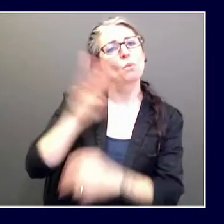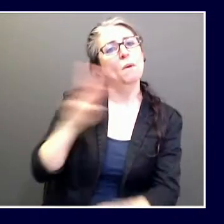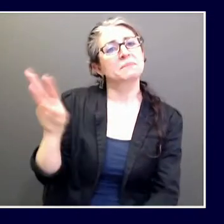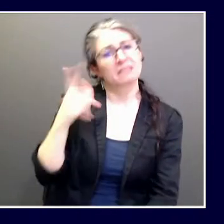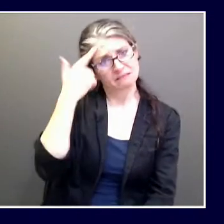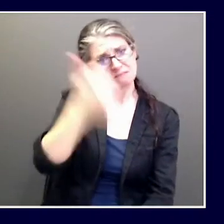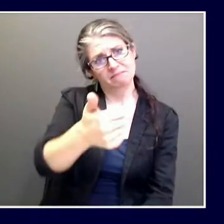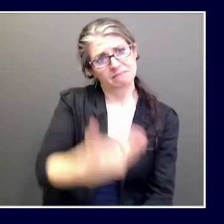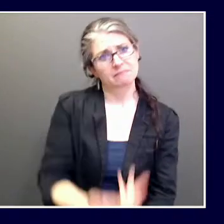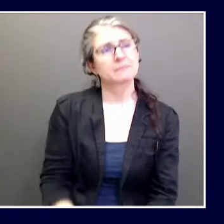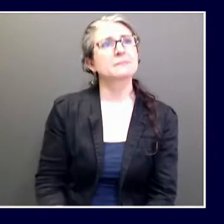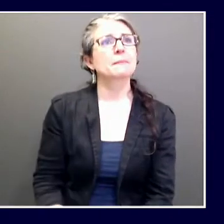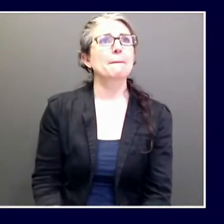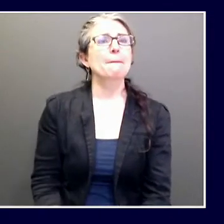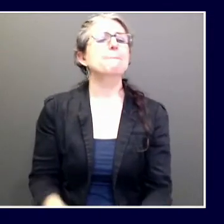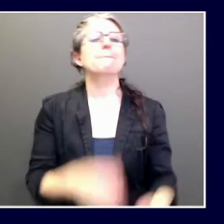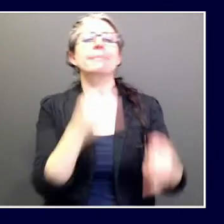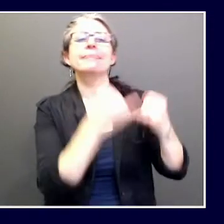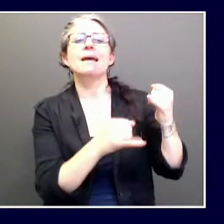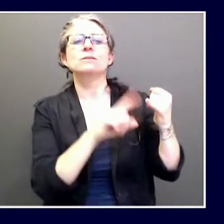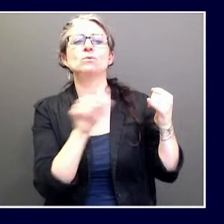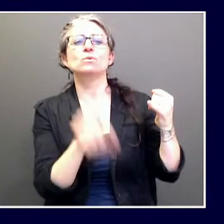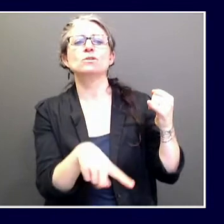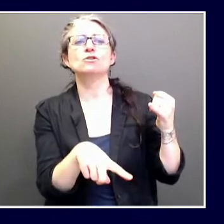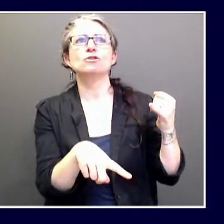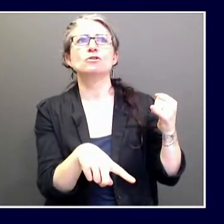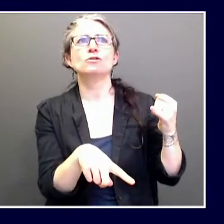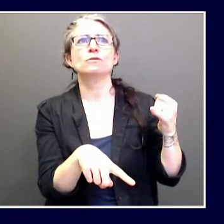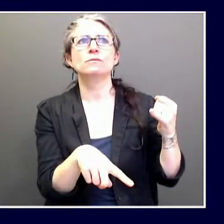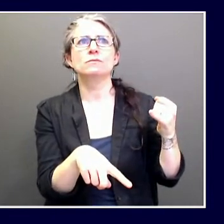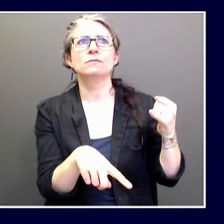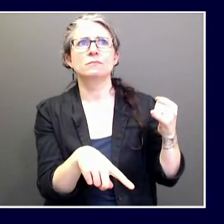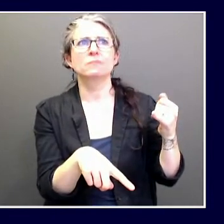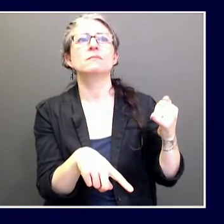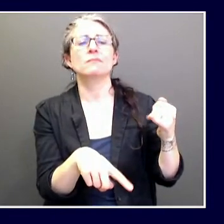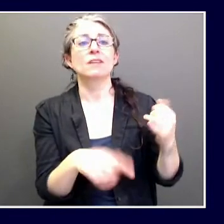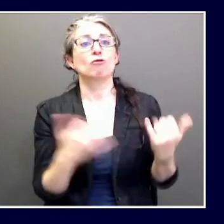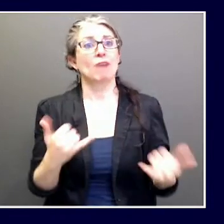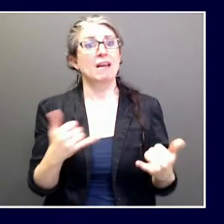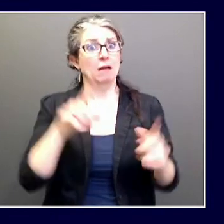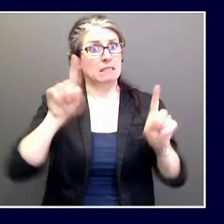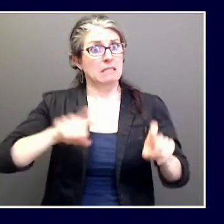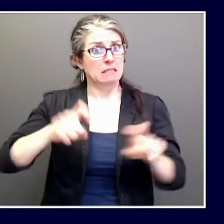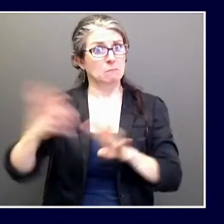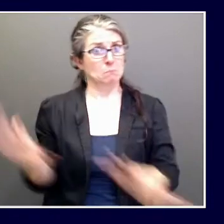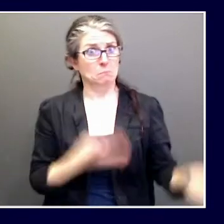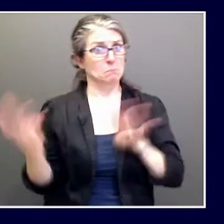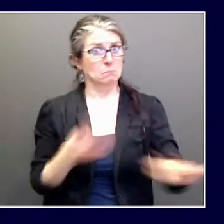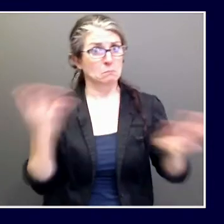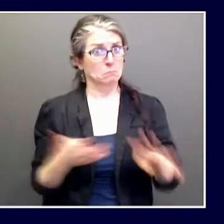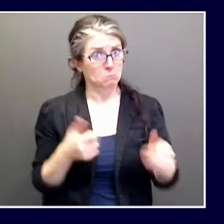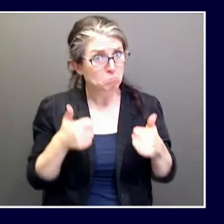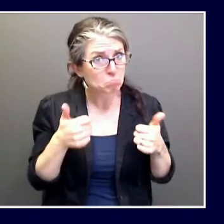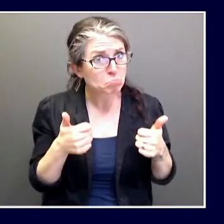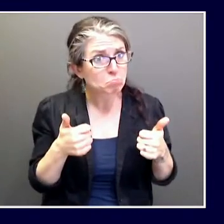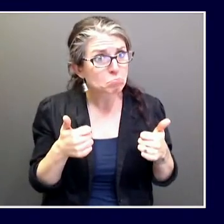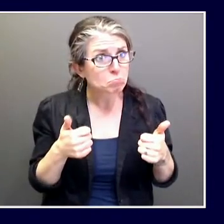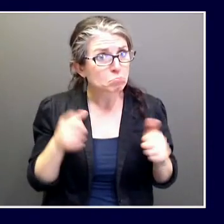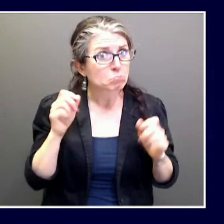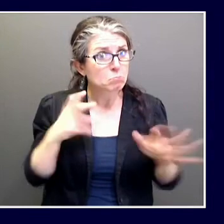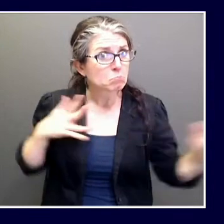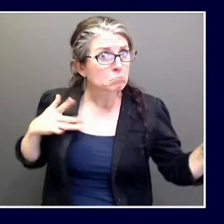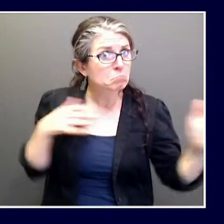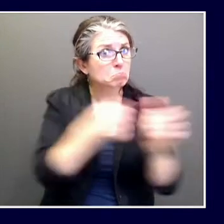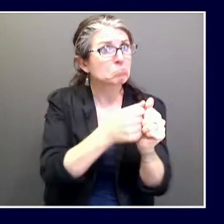does our testing capacity look like right now? And are there plans to expand testing? Testing remains a challenge. The